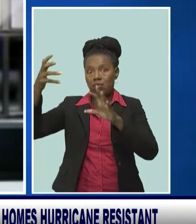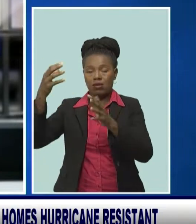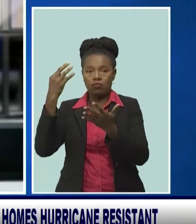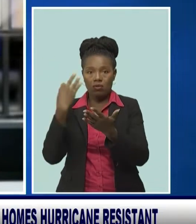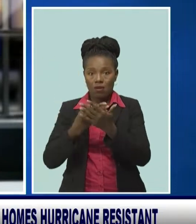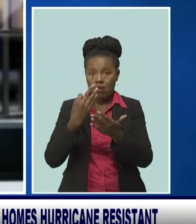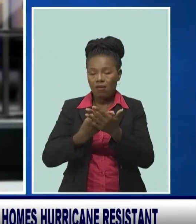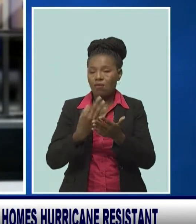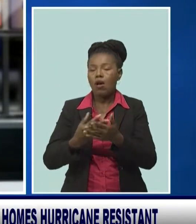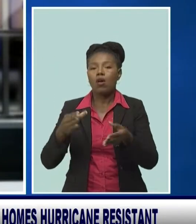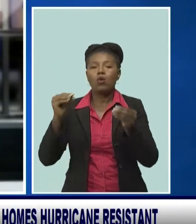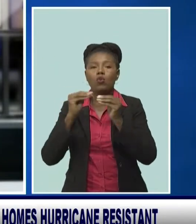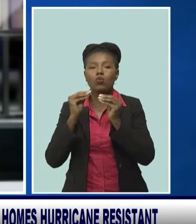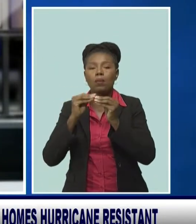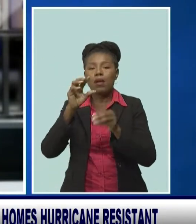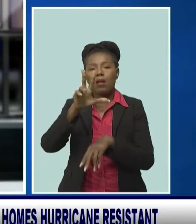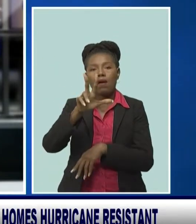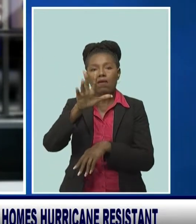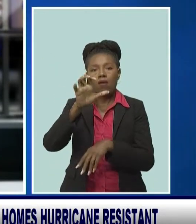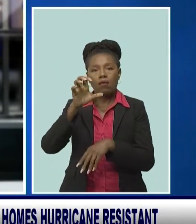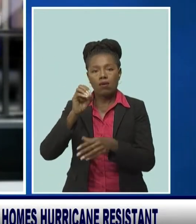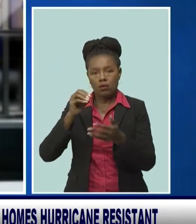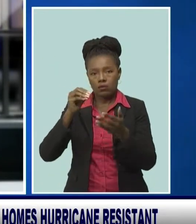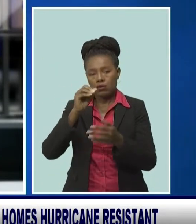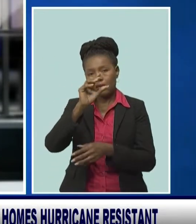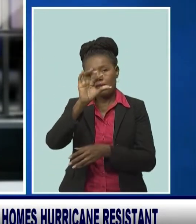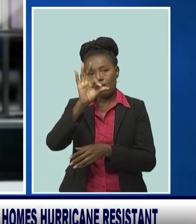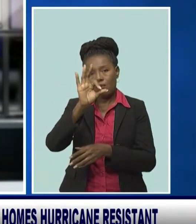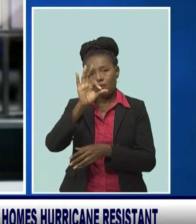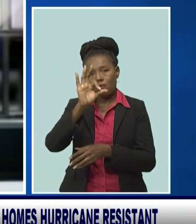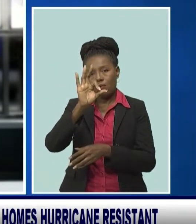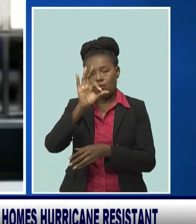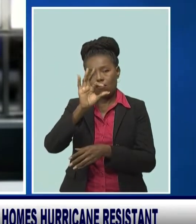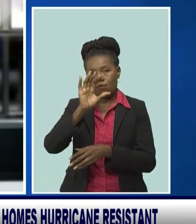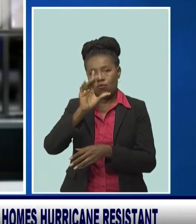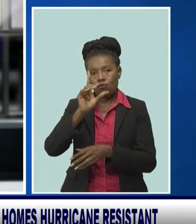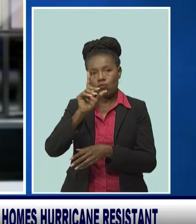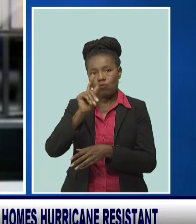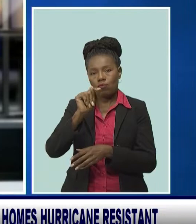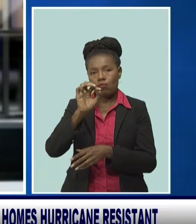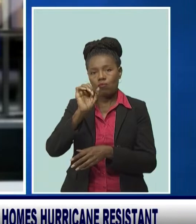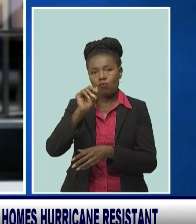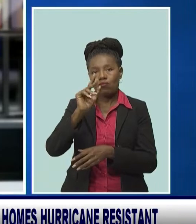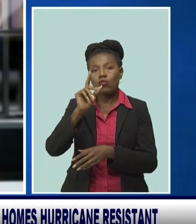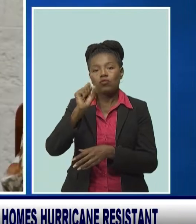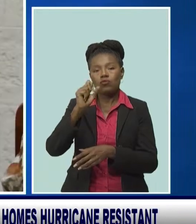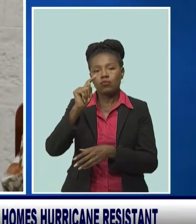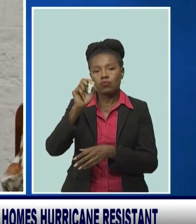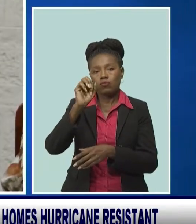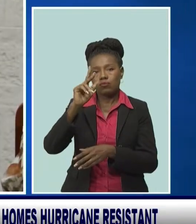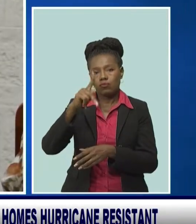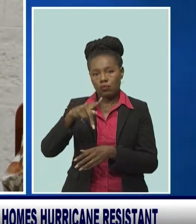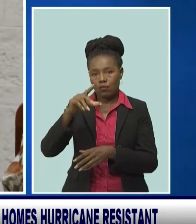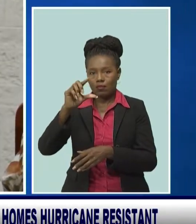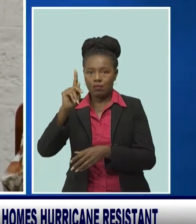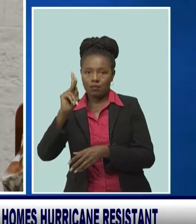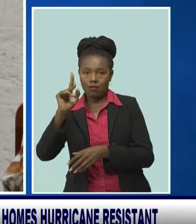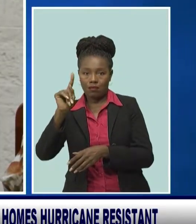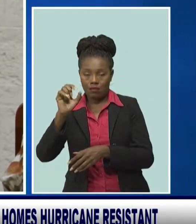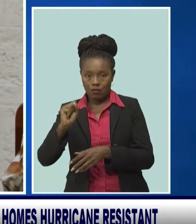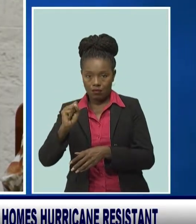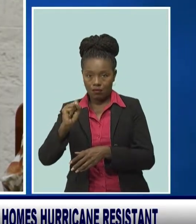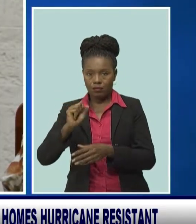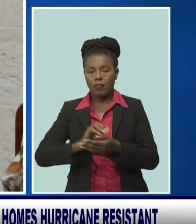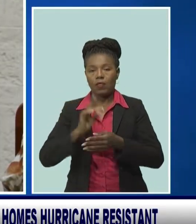5,000 hurricane strap kits being procured for distribution to those living below the poverty line. This is a hurricane strap